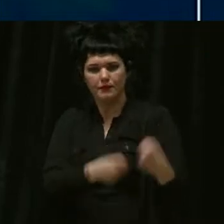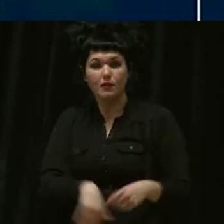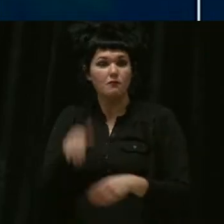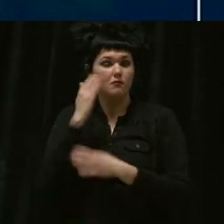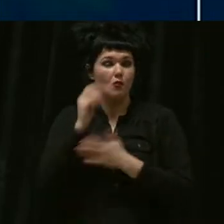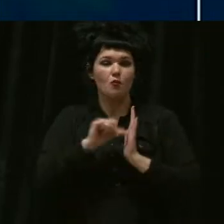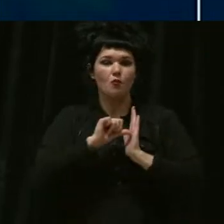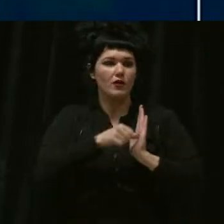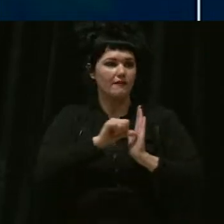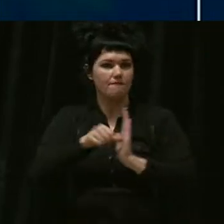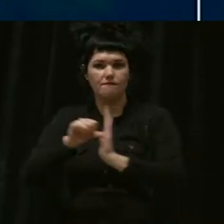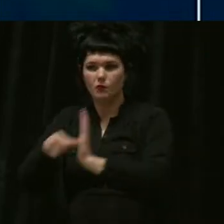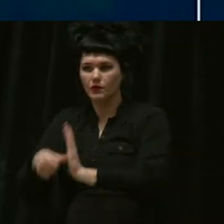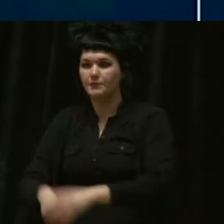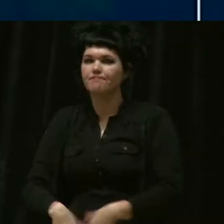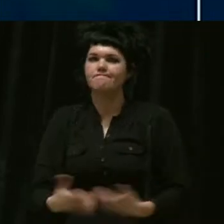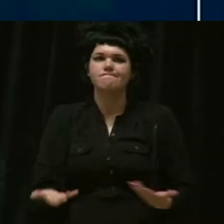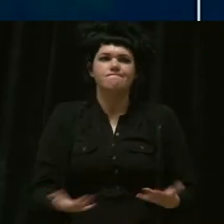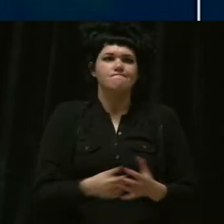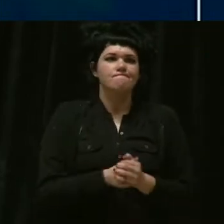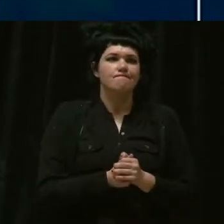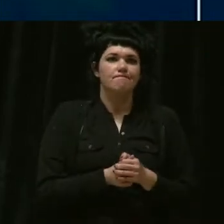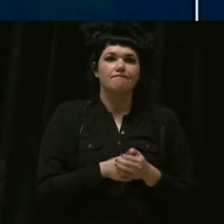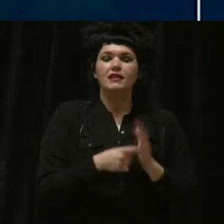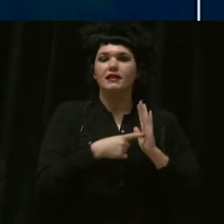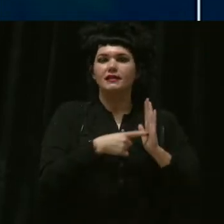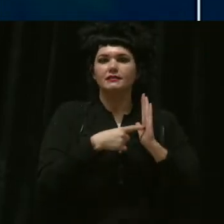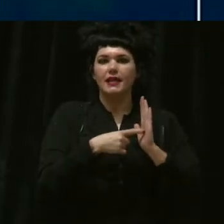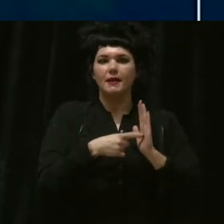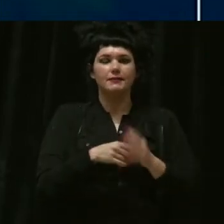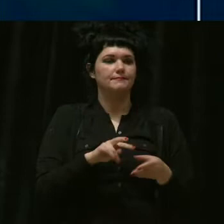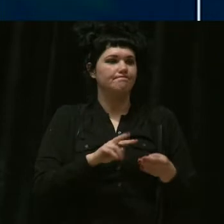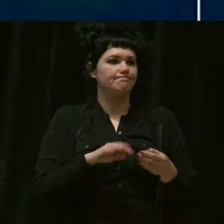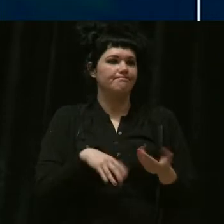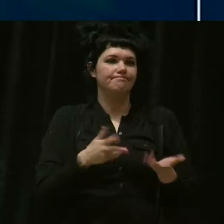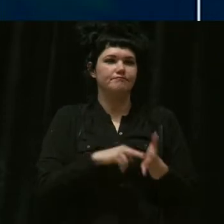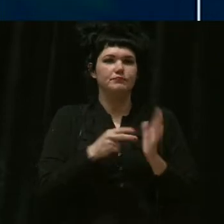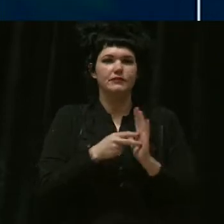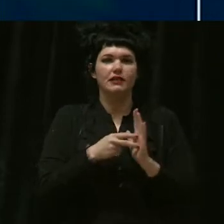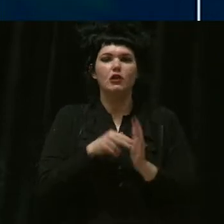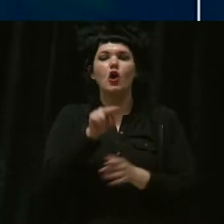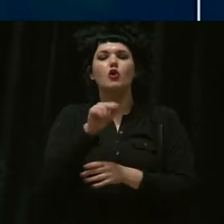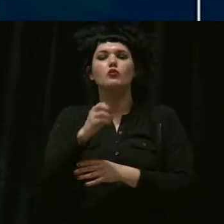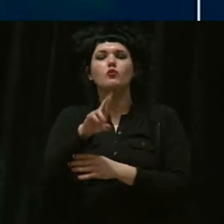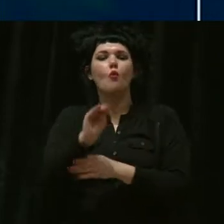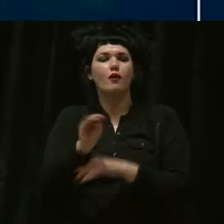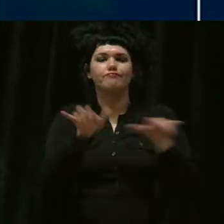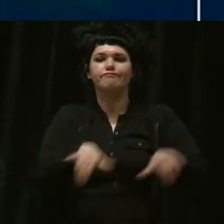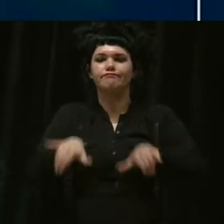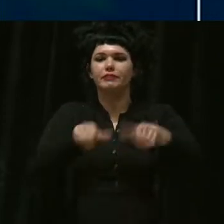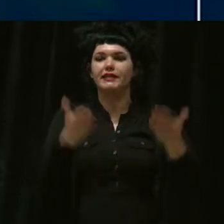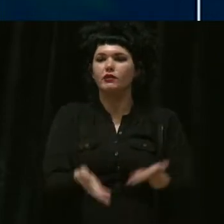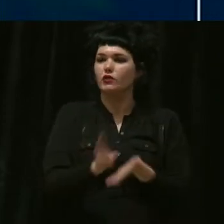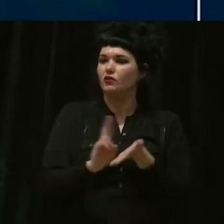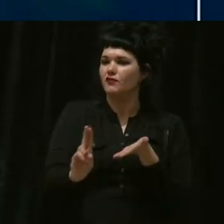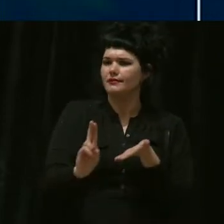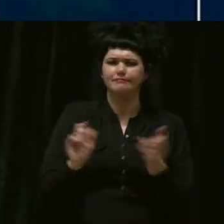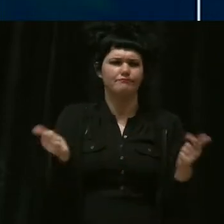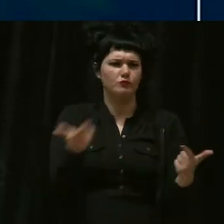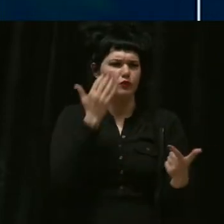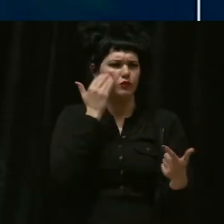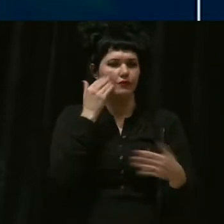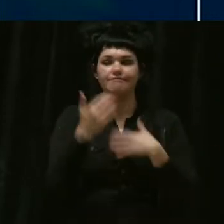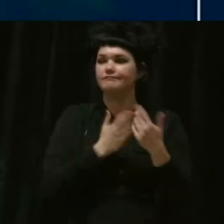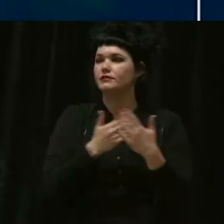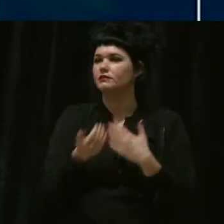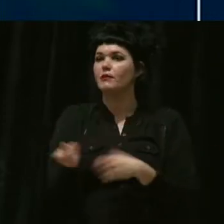reinforcers. For example, a norm at the university that every single one of us knows is no matter